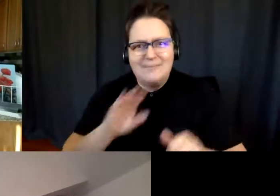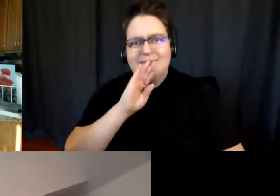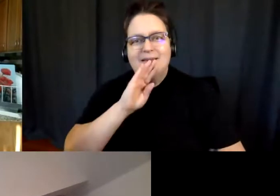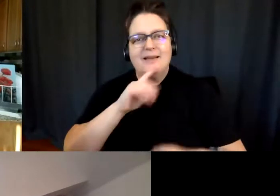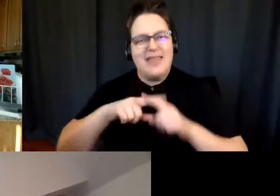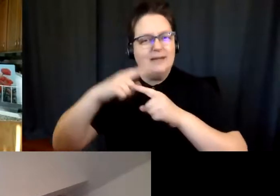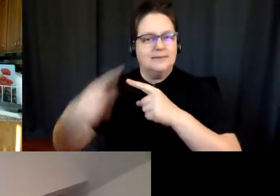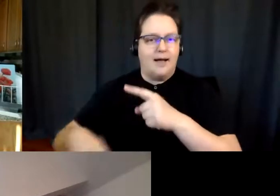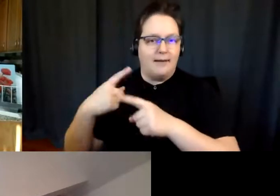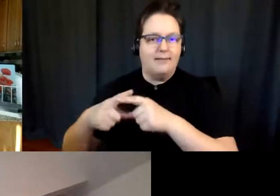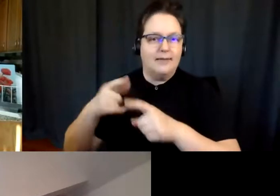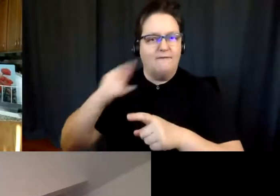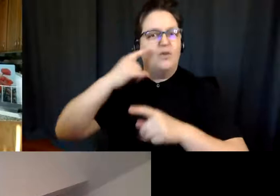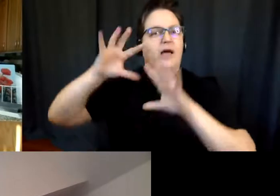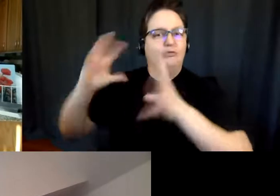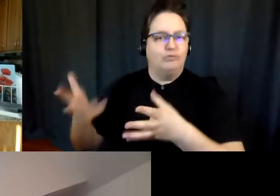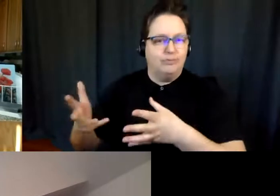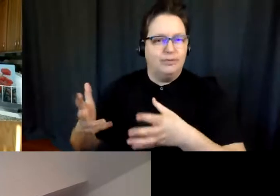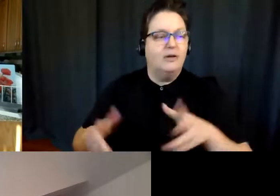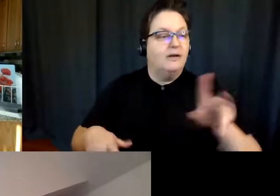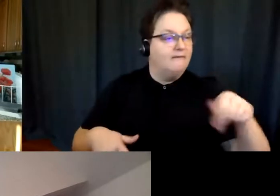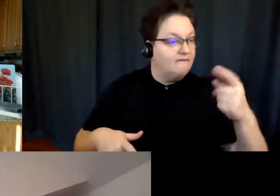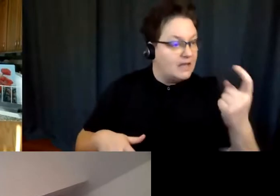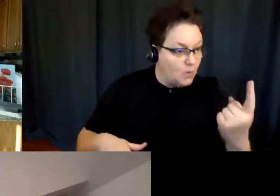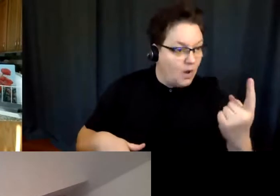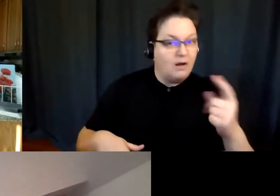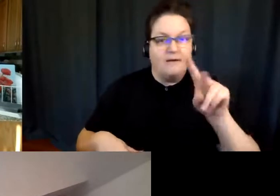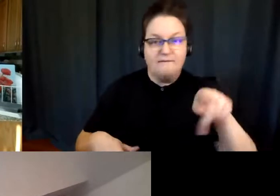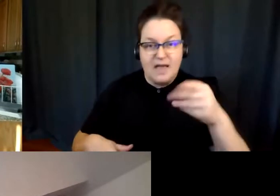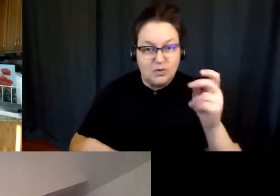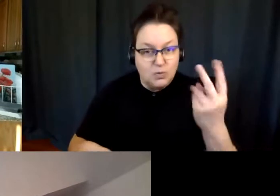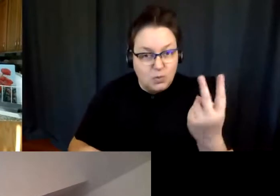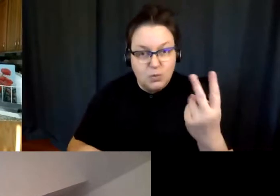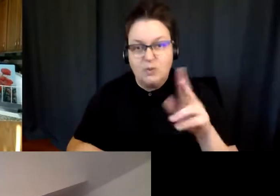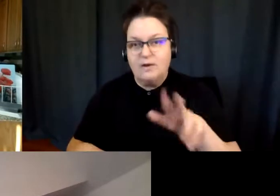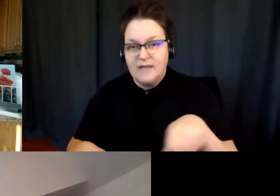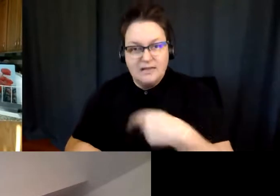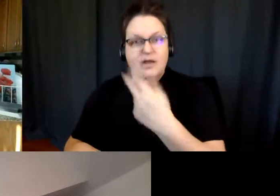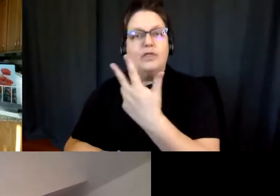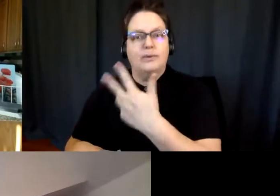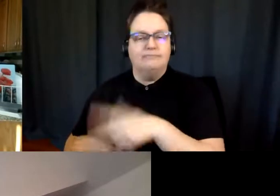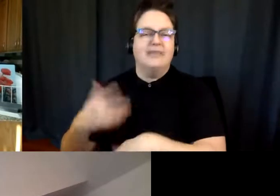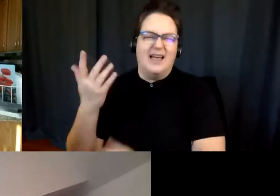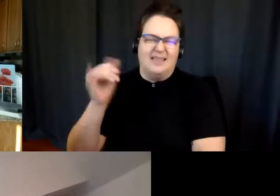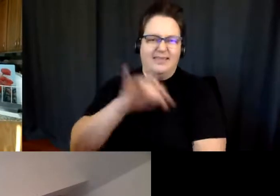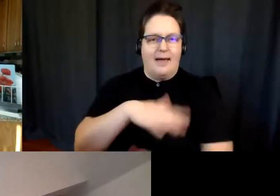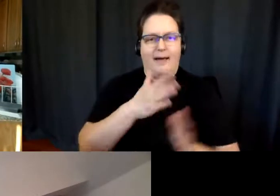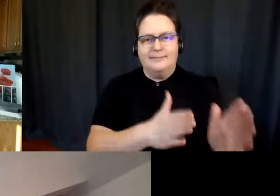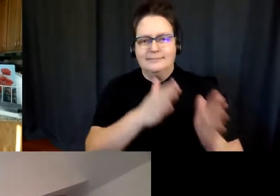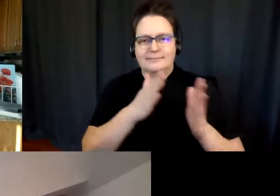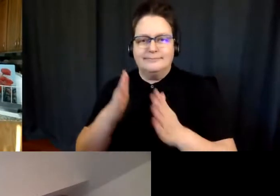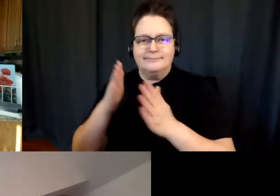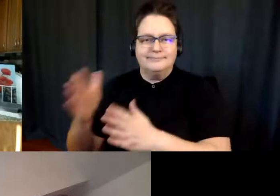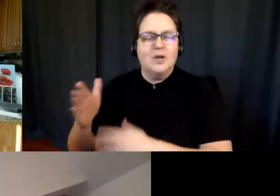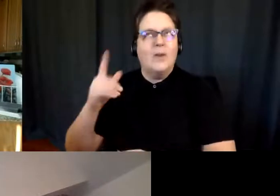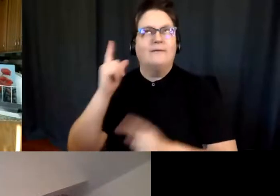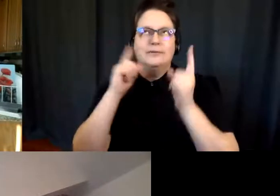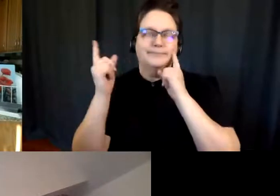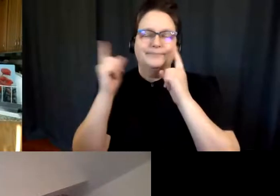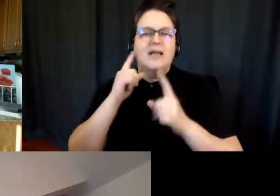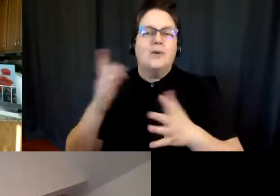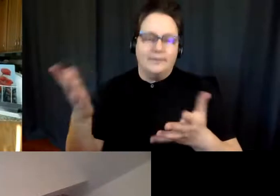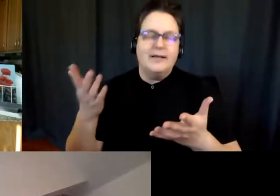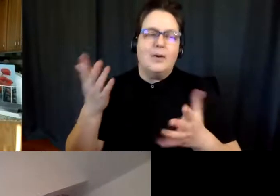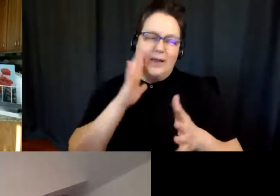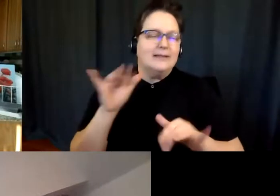cycle, but that's what's happening. So it's, you know, we just kind of have to keep pressing forward. We have to kind of remember to be patient.